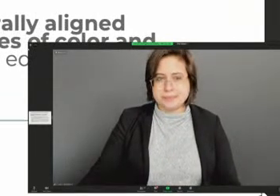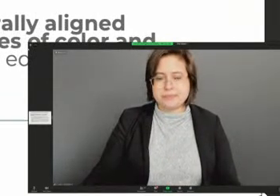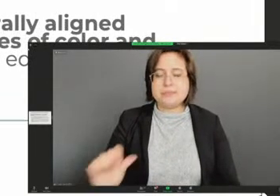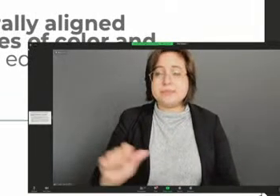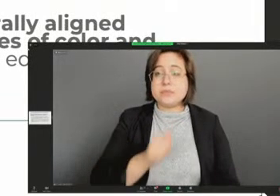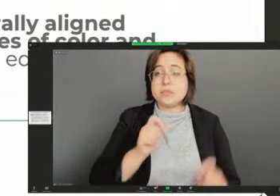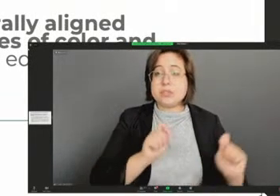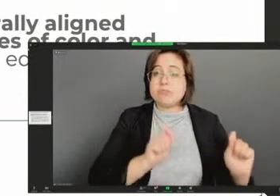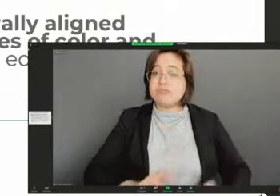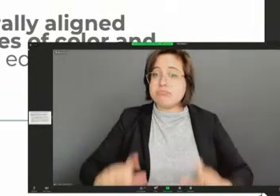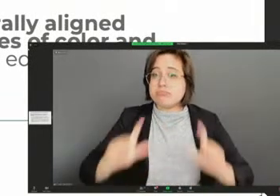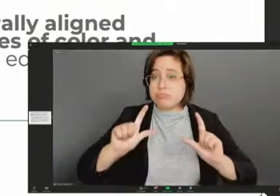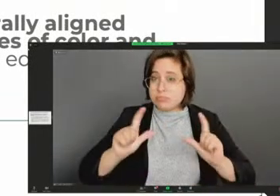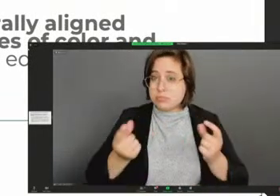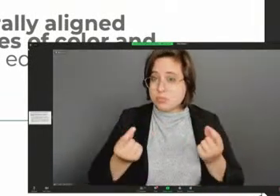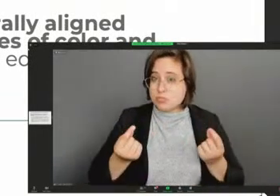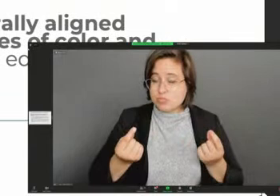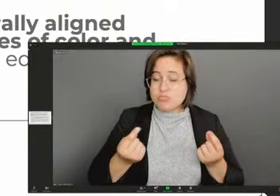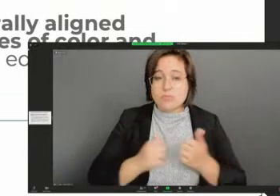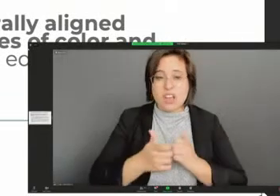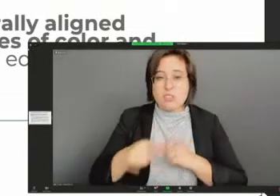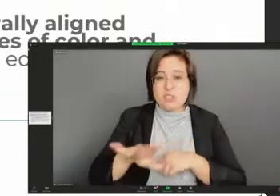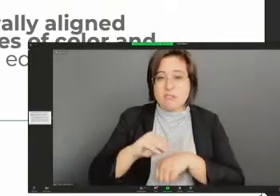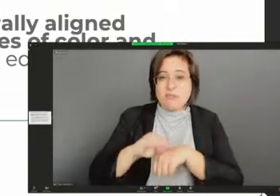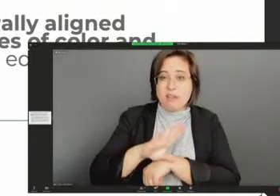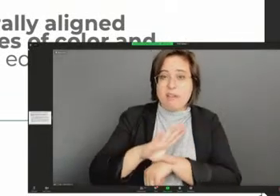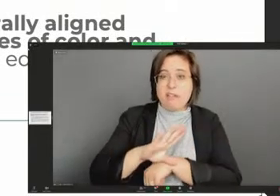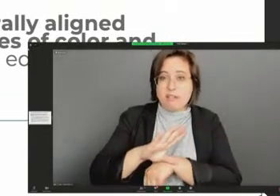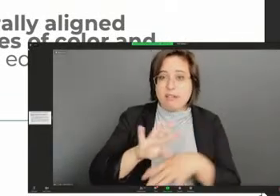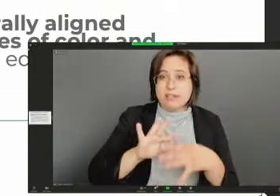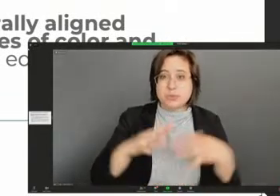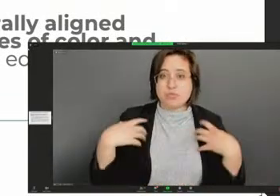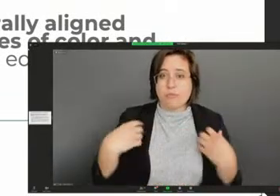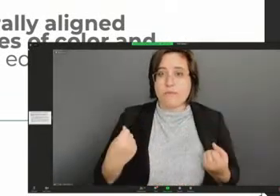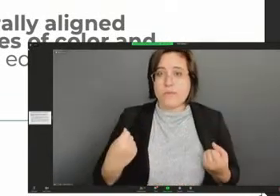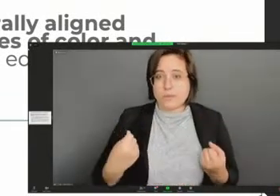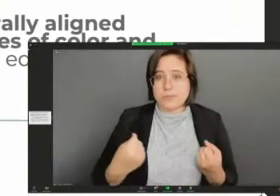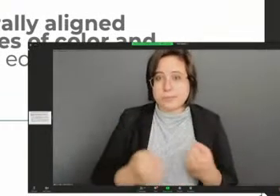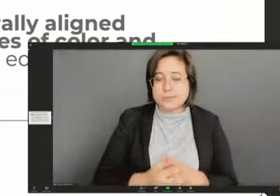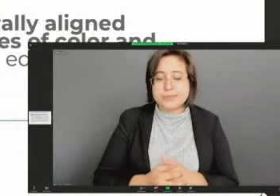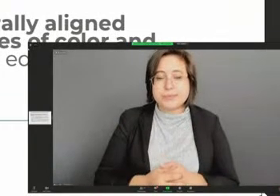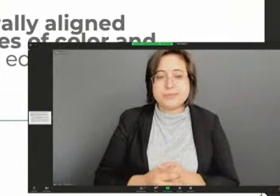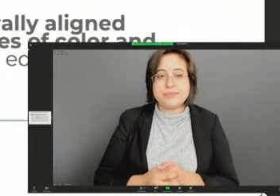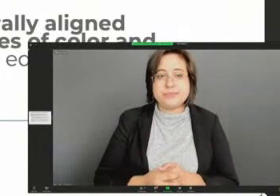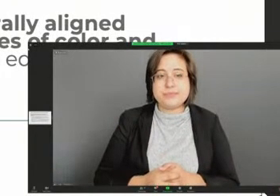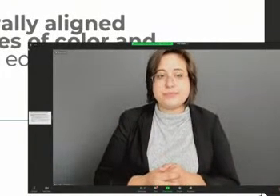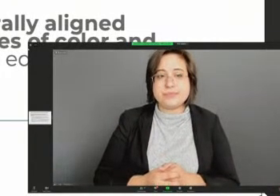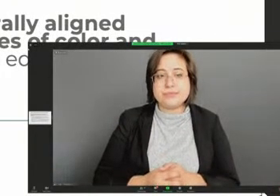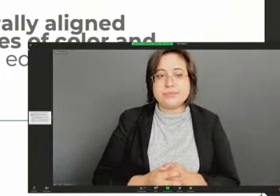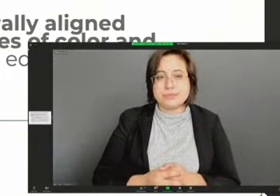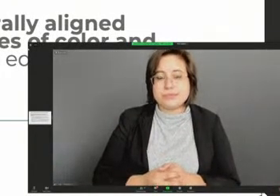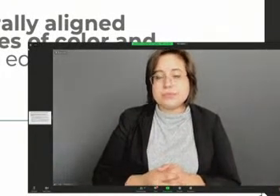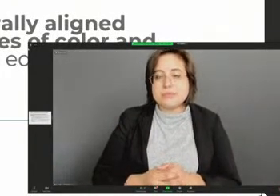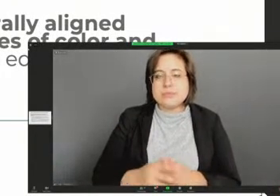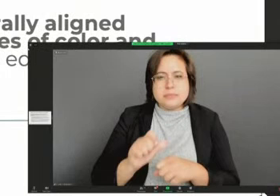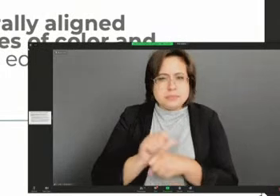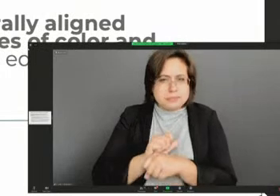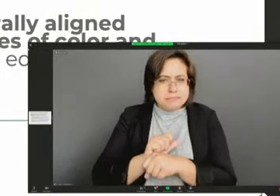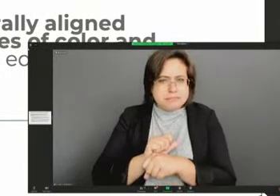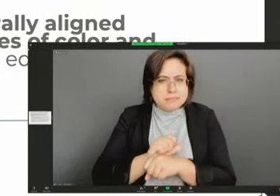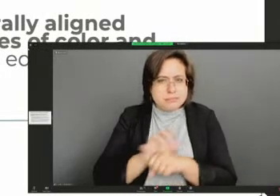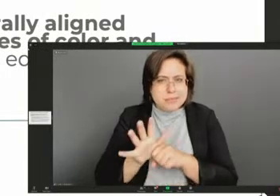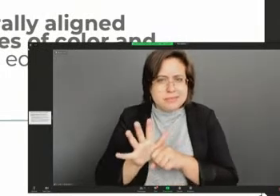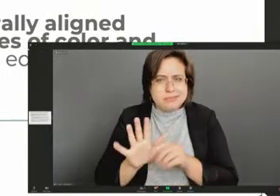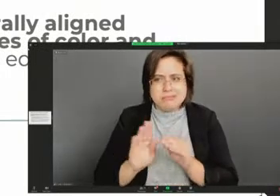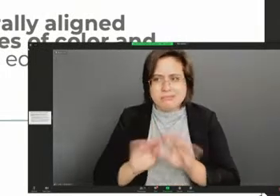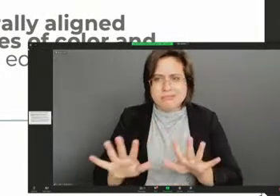they are taking is how do they advise in terms of recovery? Because while the pandemic is still evolving, we are not fully out